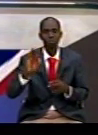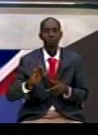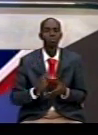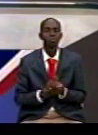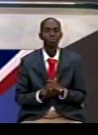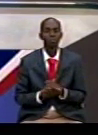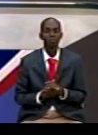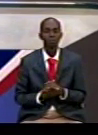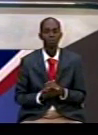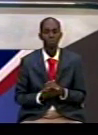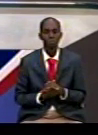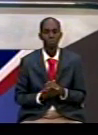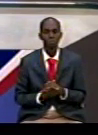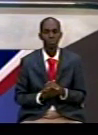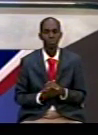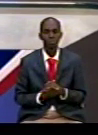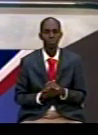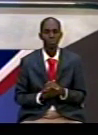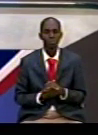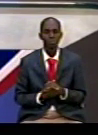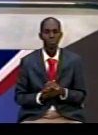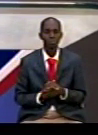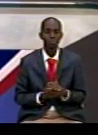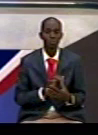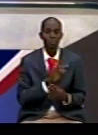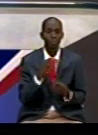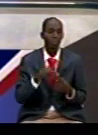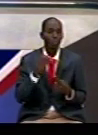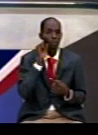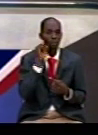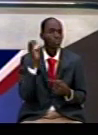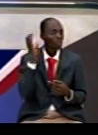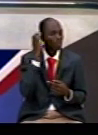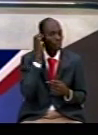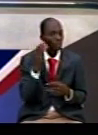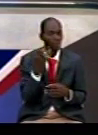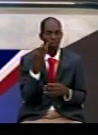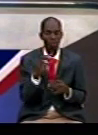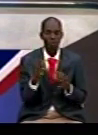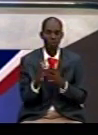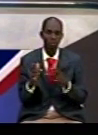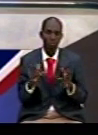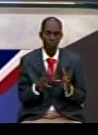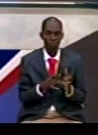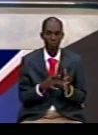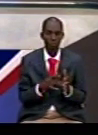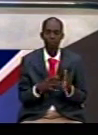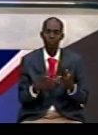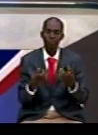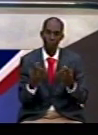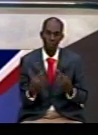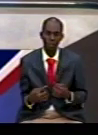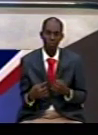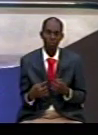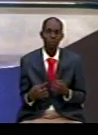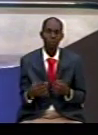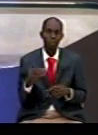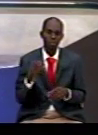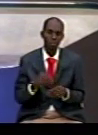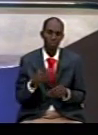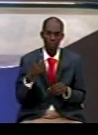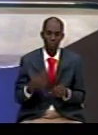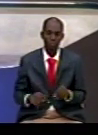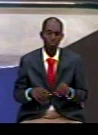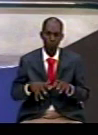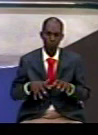5, reading from verse 27. When she had heard of Jesus, came in the